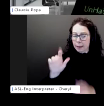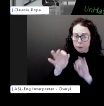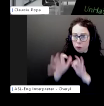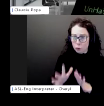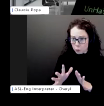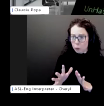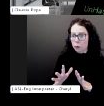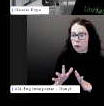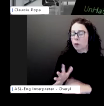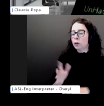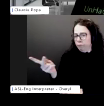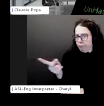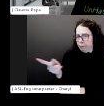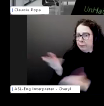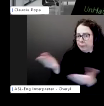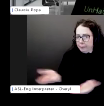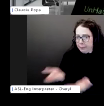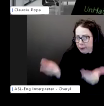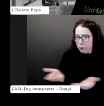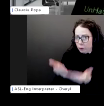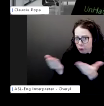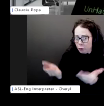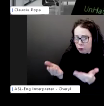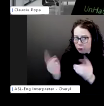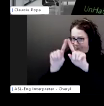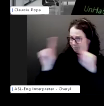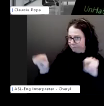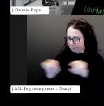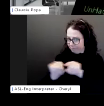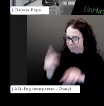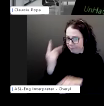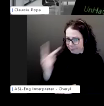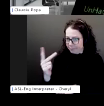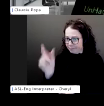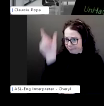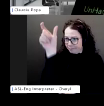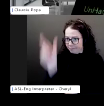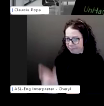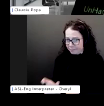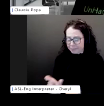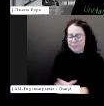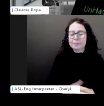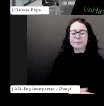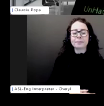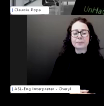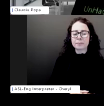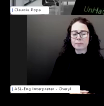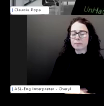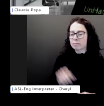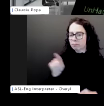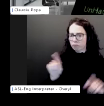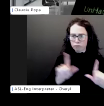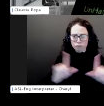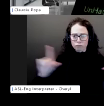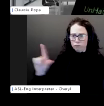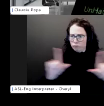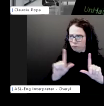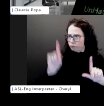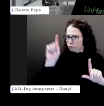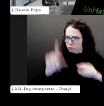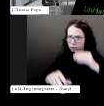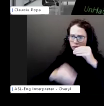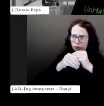two ASL interpreters today. They're visible on your screen, and you should be able to adapt the size of your screen and